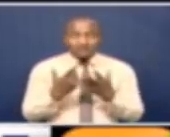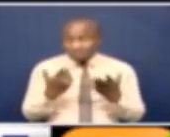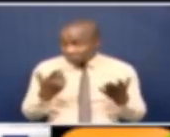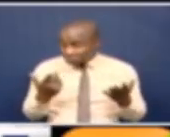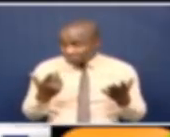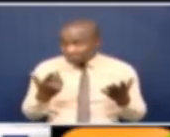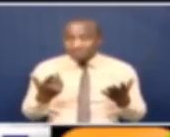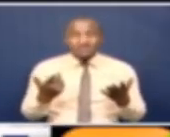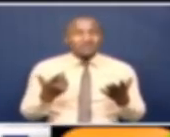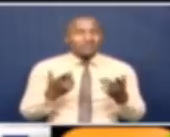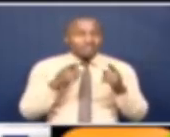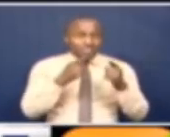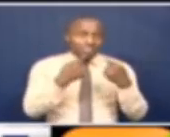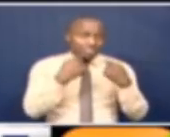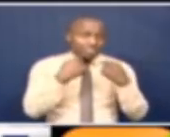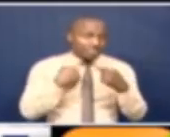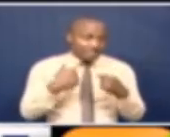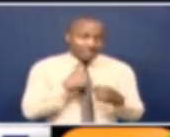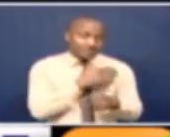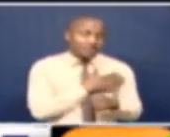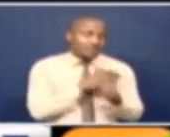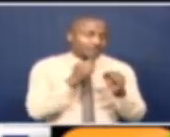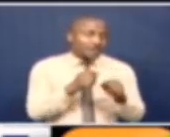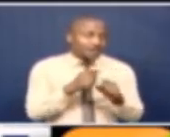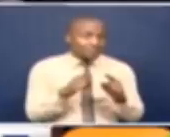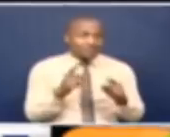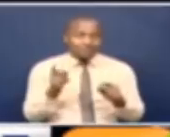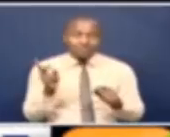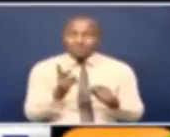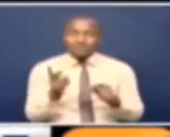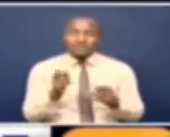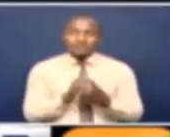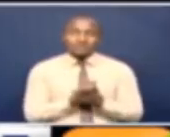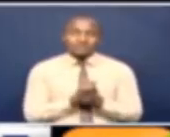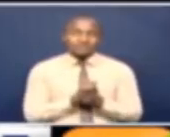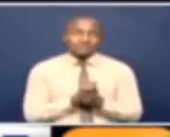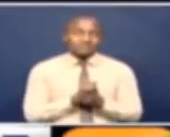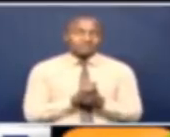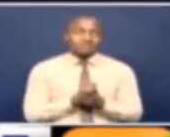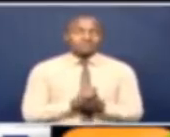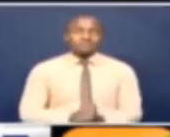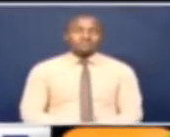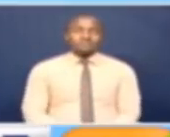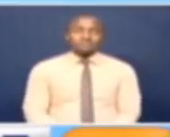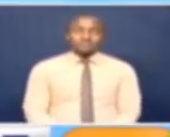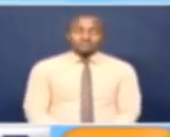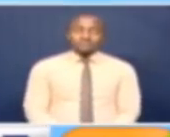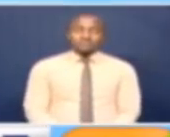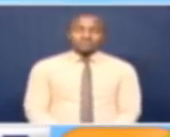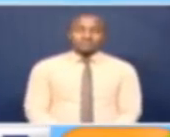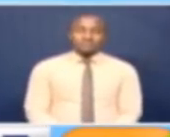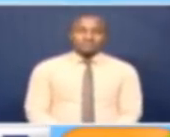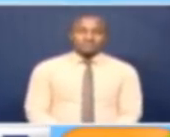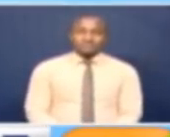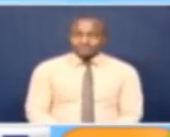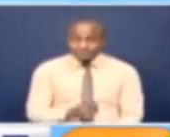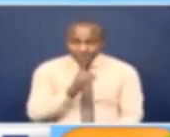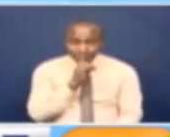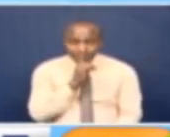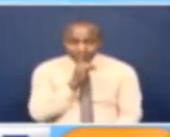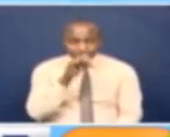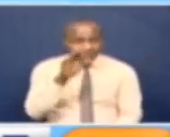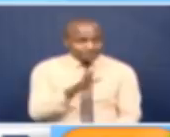the blame would have come squarely to us. But it's really our fault, all of us. What happens in Senate or Parliament